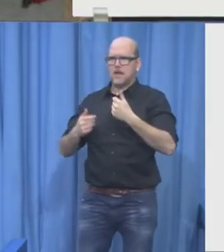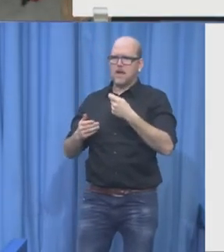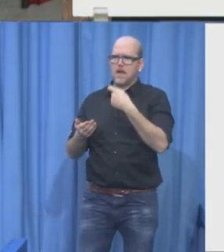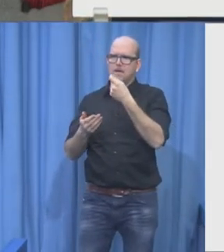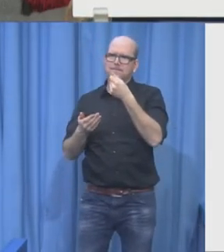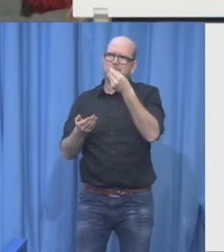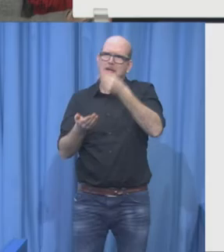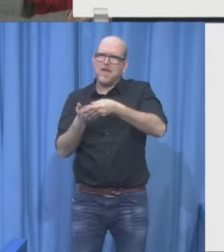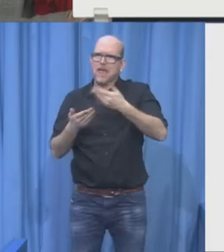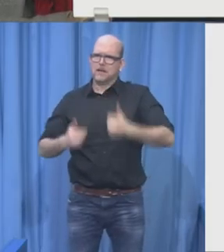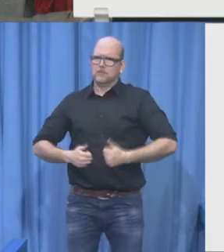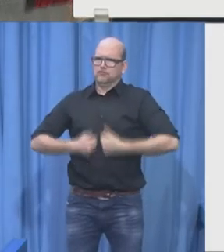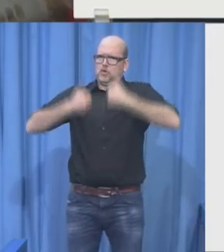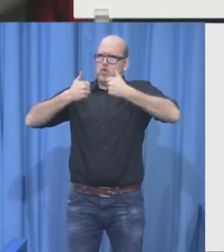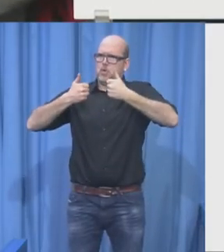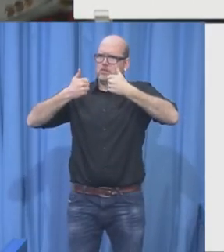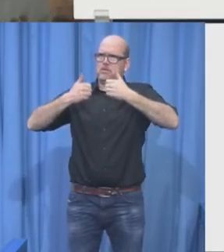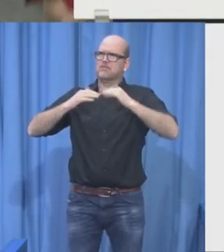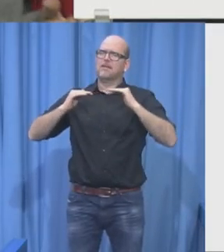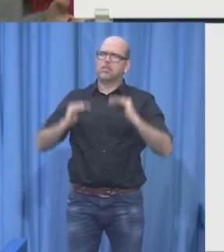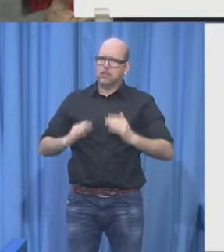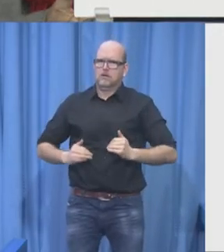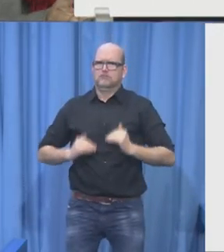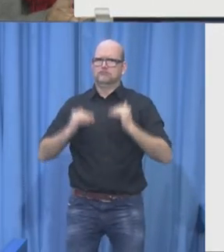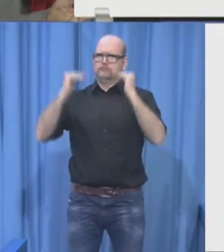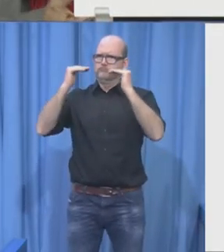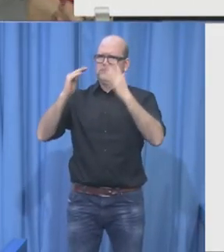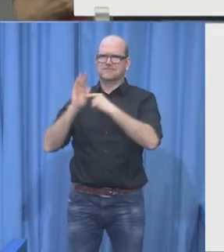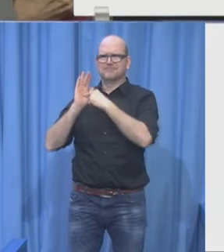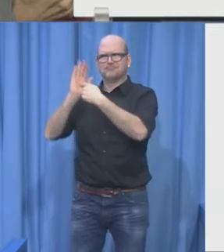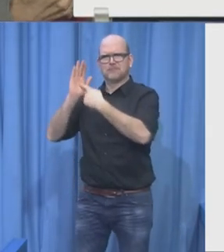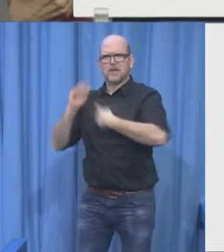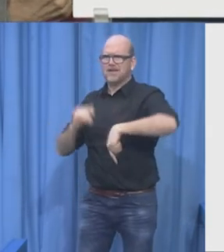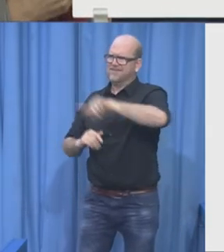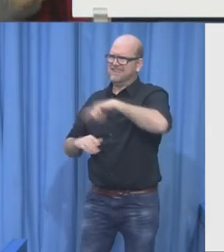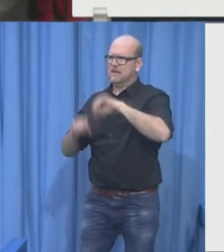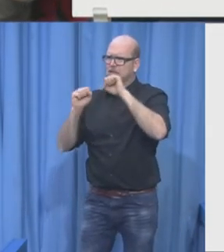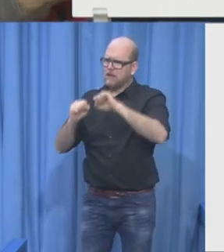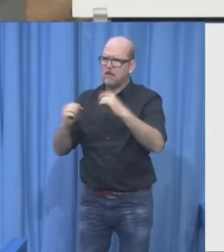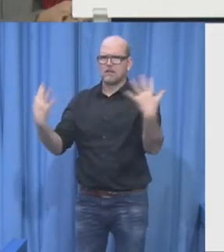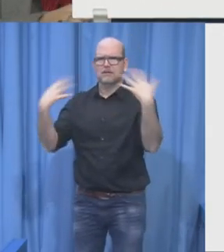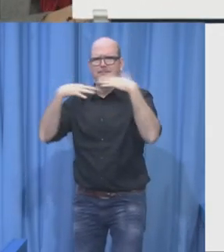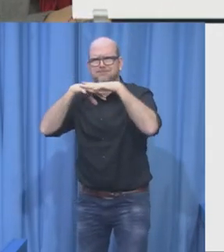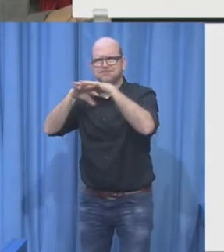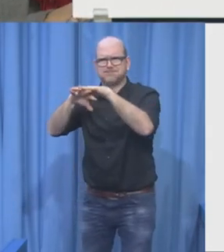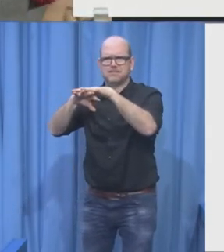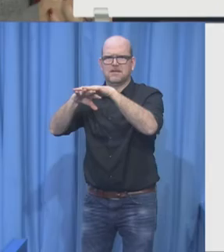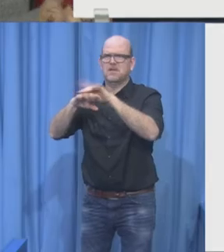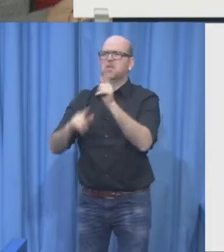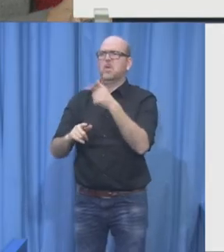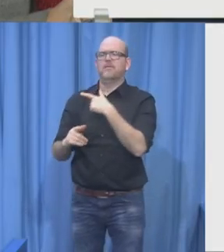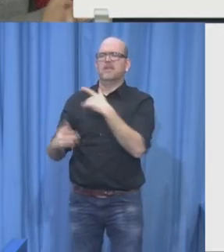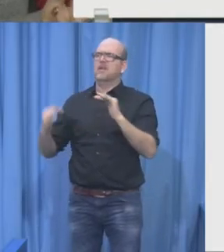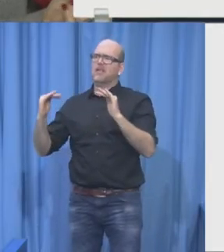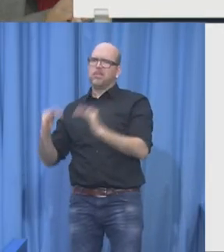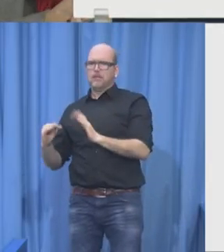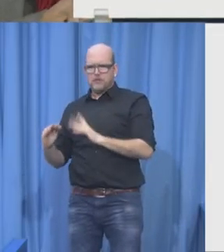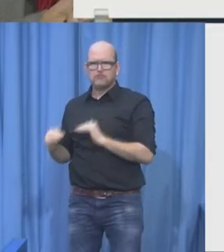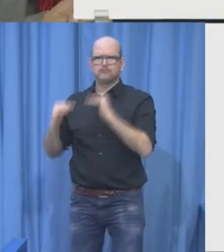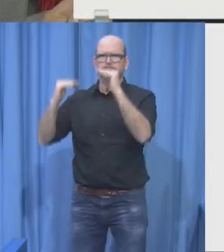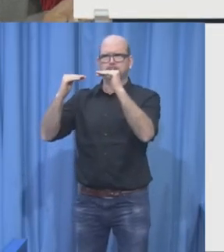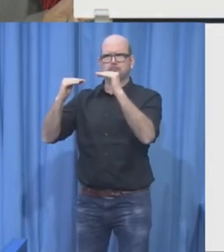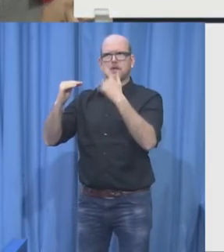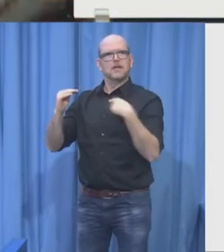opportunities for inclusion, either through productive work or either through providing access to basic